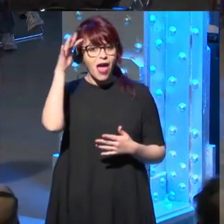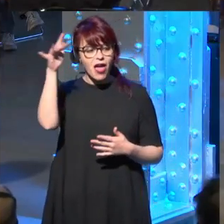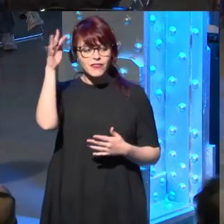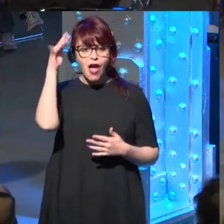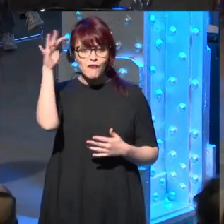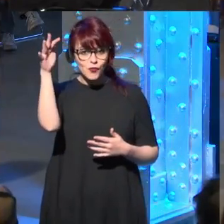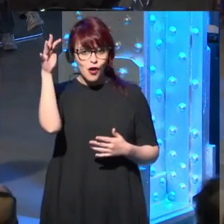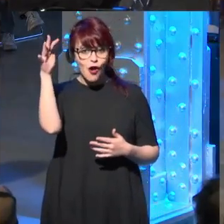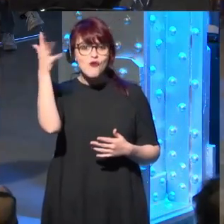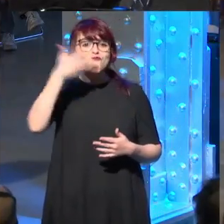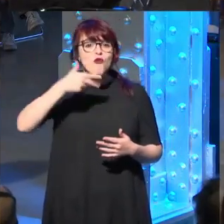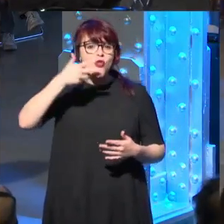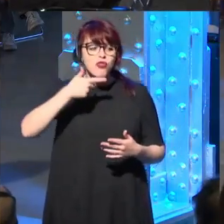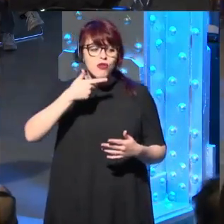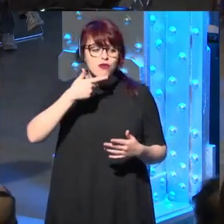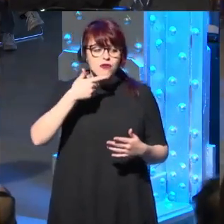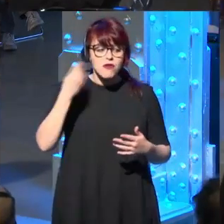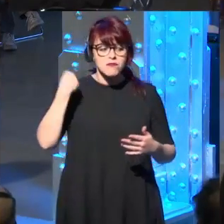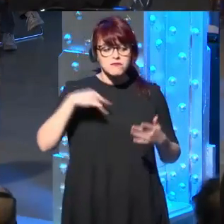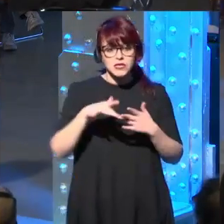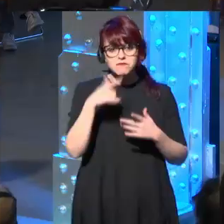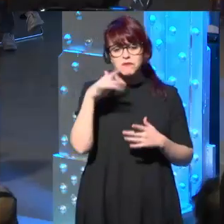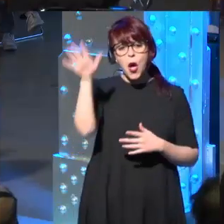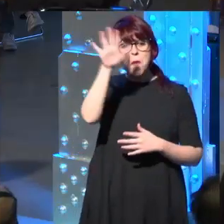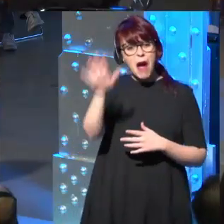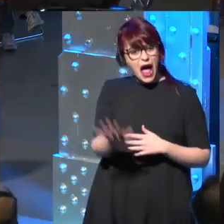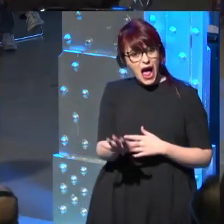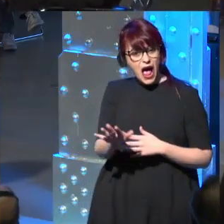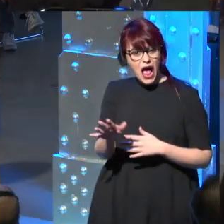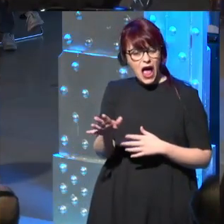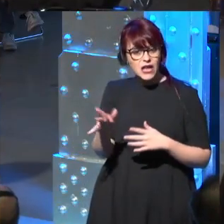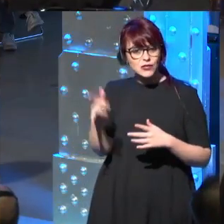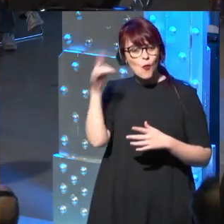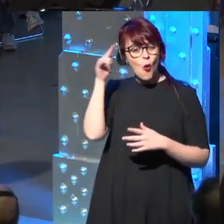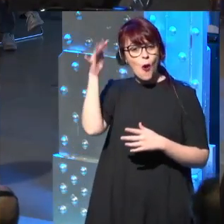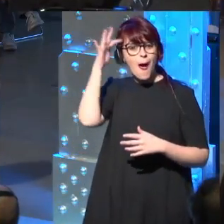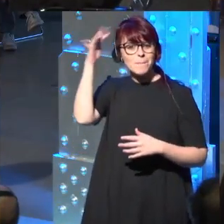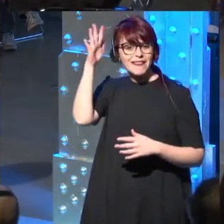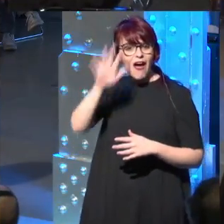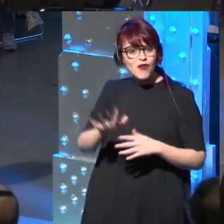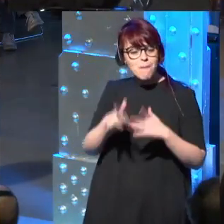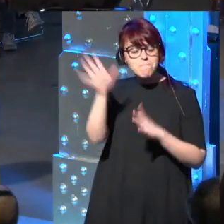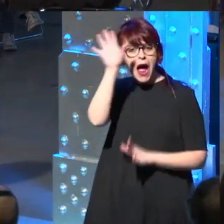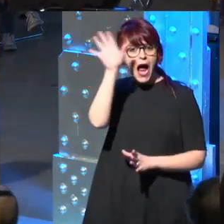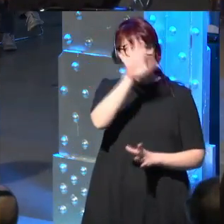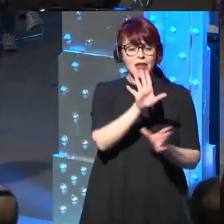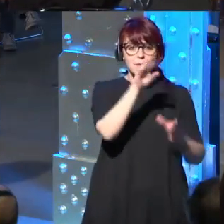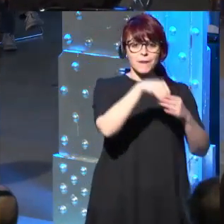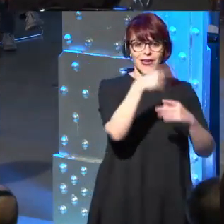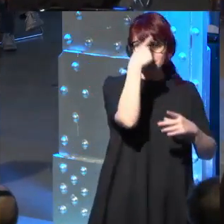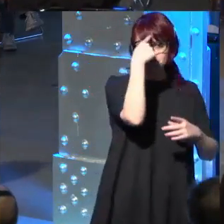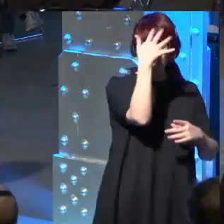knows all metaphors that may exist in the imagination of the